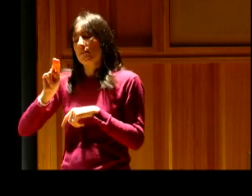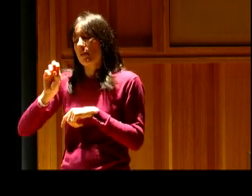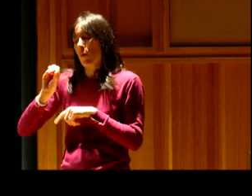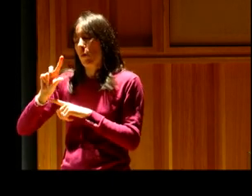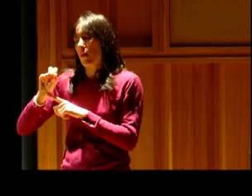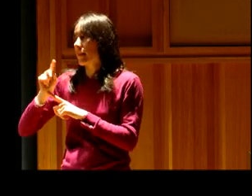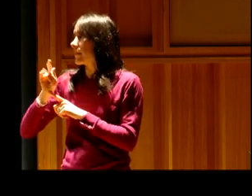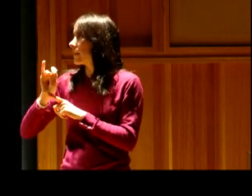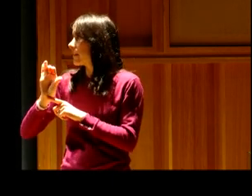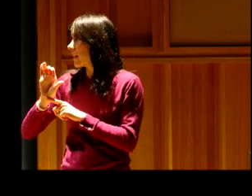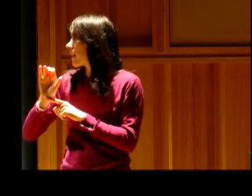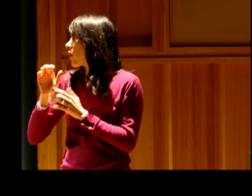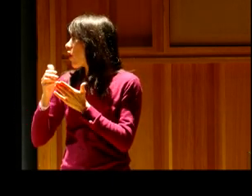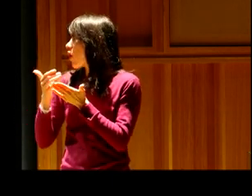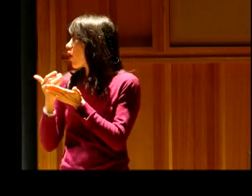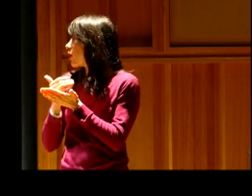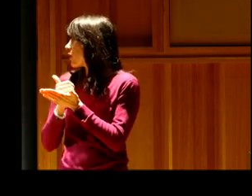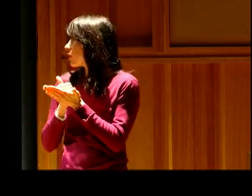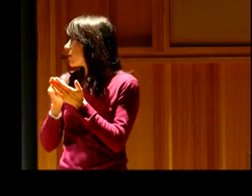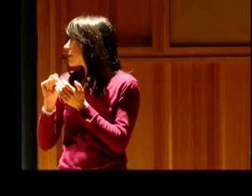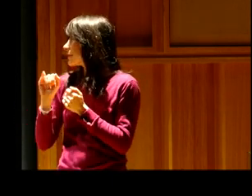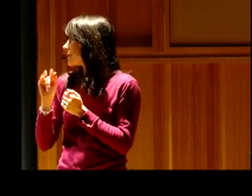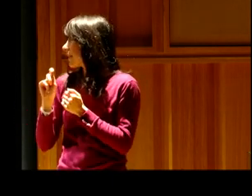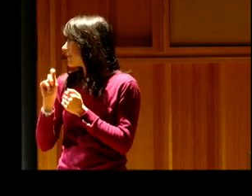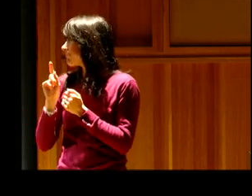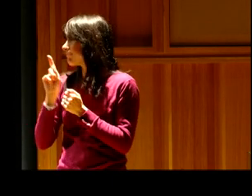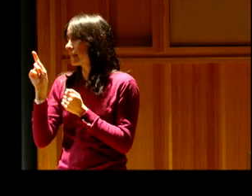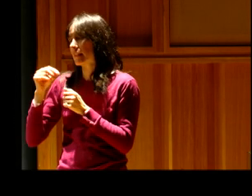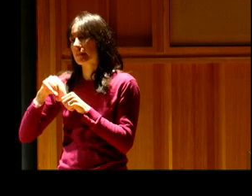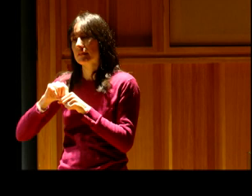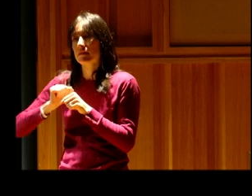sites of the Orkney Islands in Scotland.